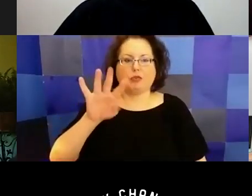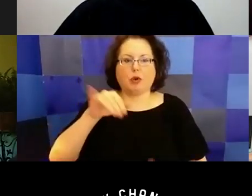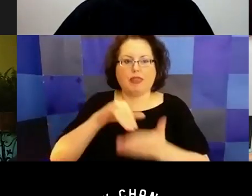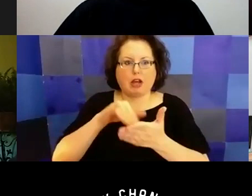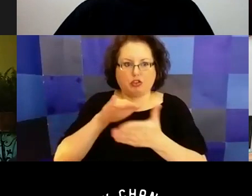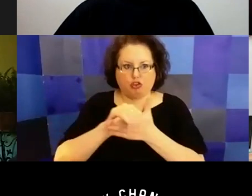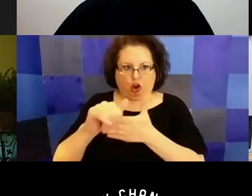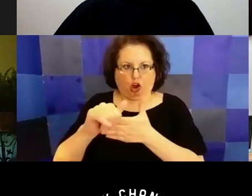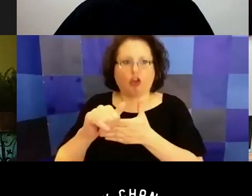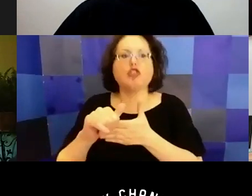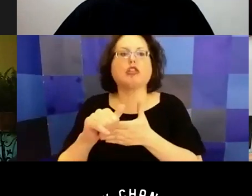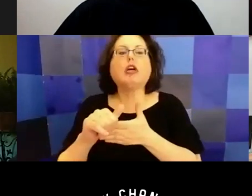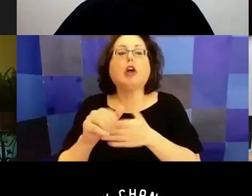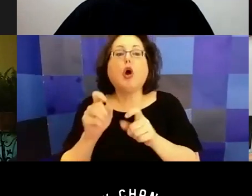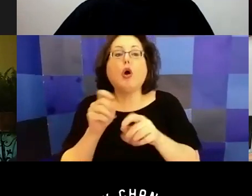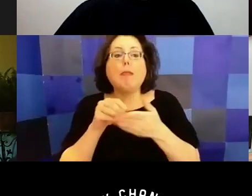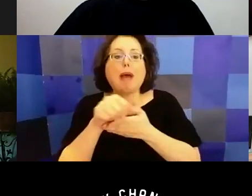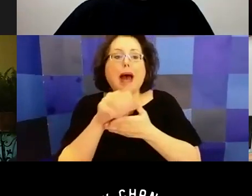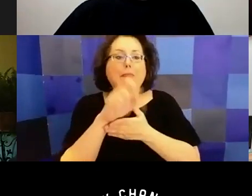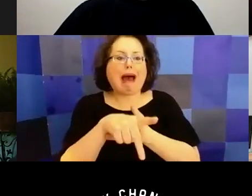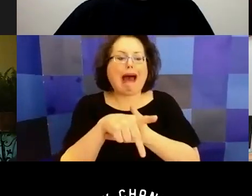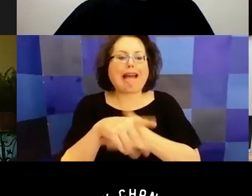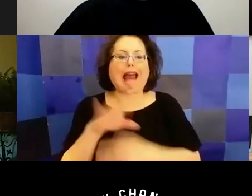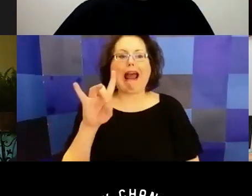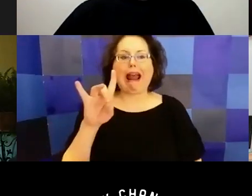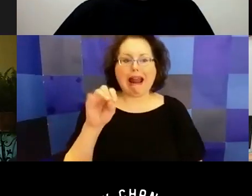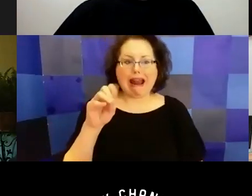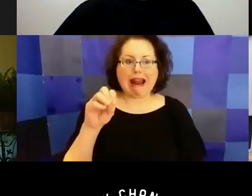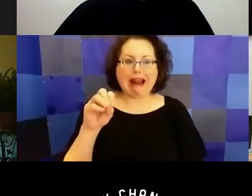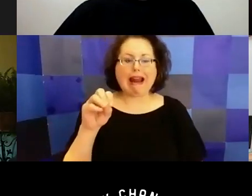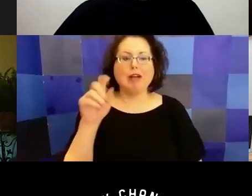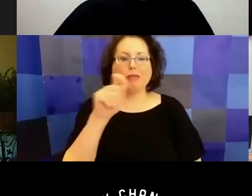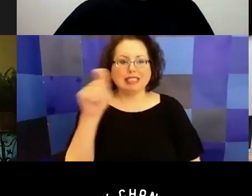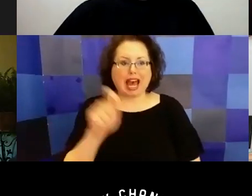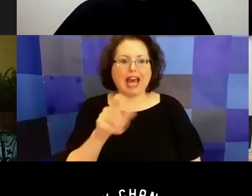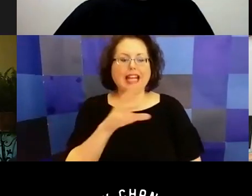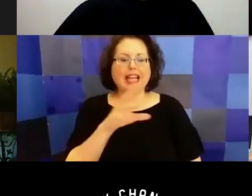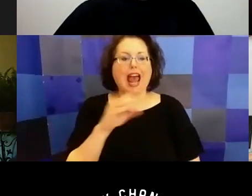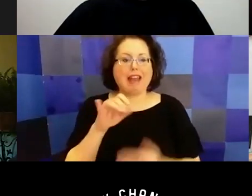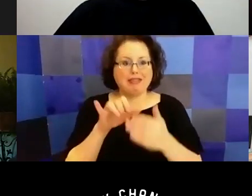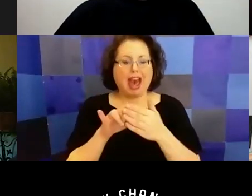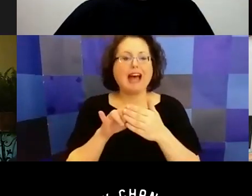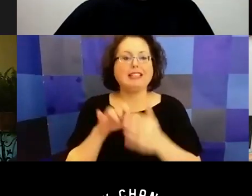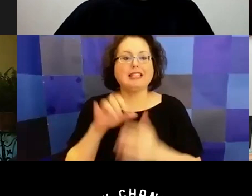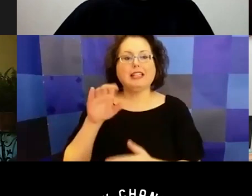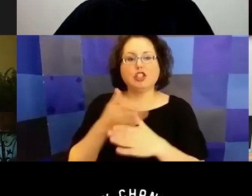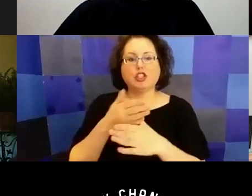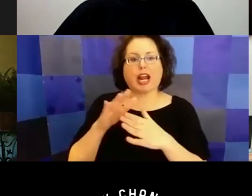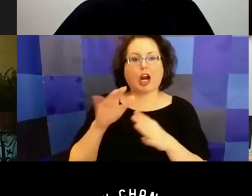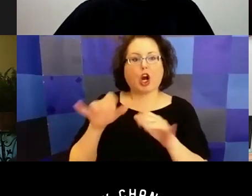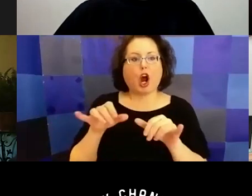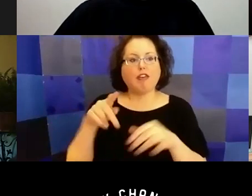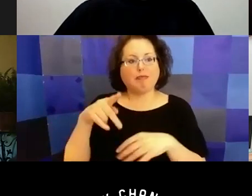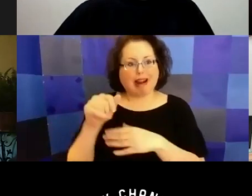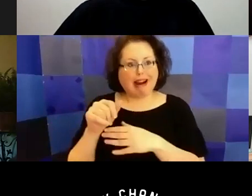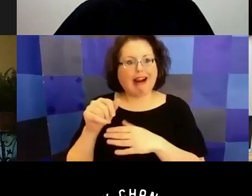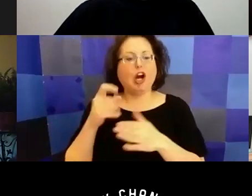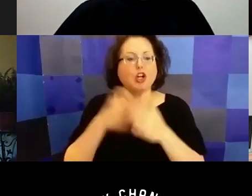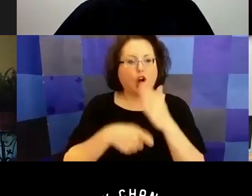$2,494,000, reimbursable at 80%, and the municipal share of Commonwealth incurred costs, not to